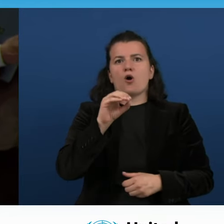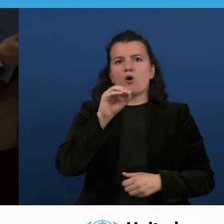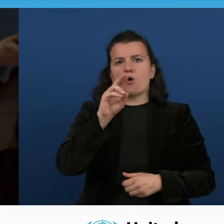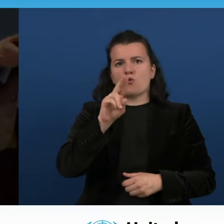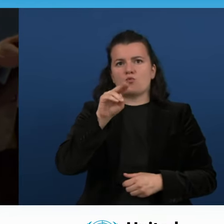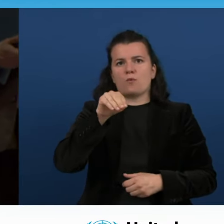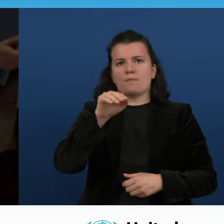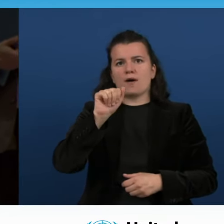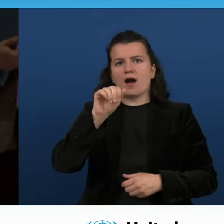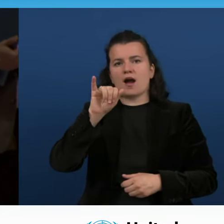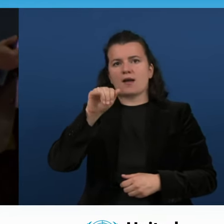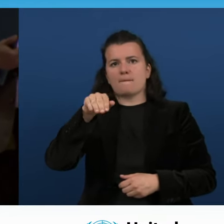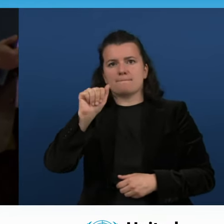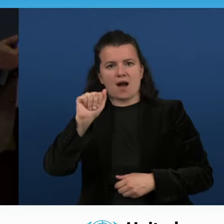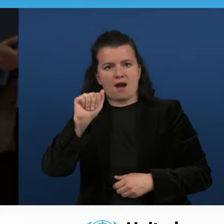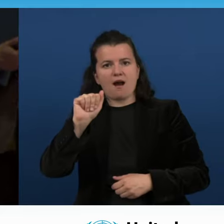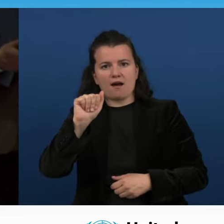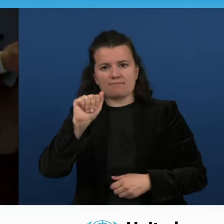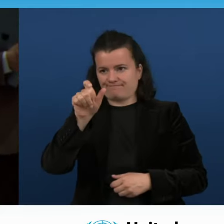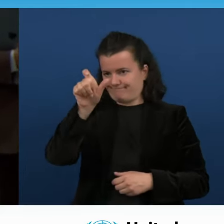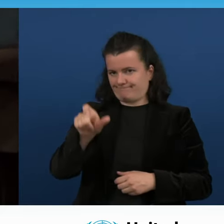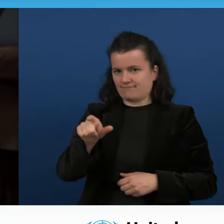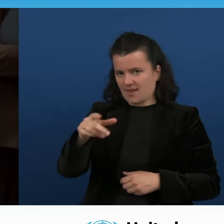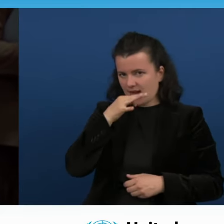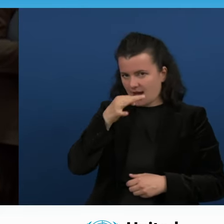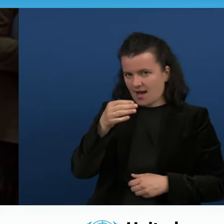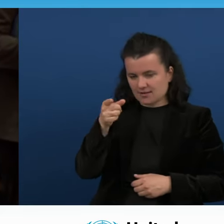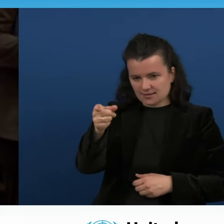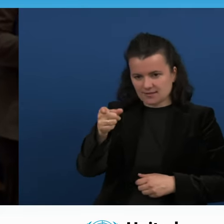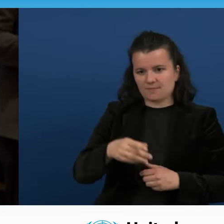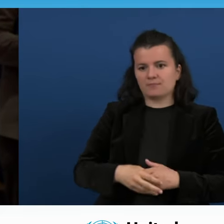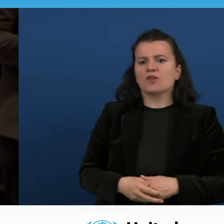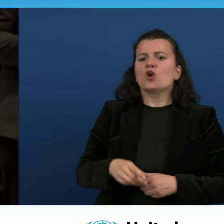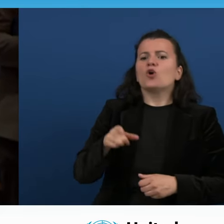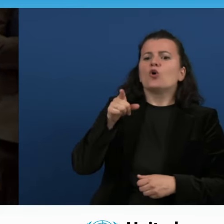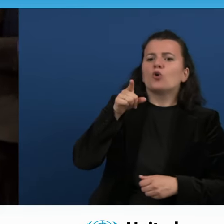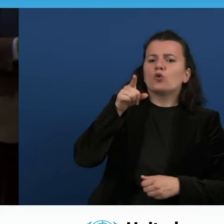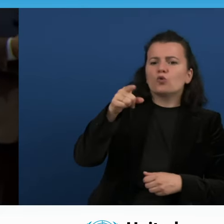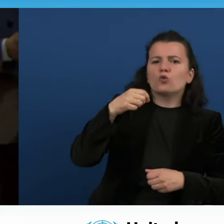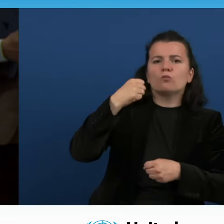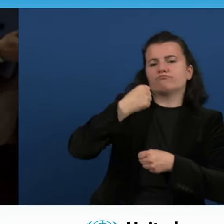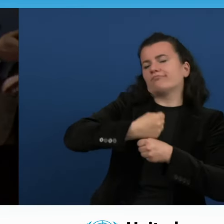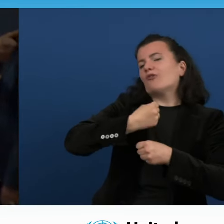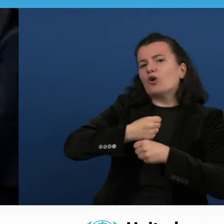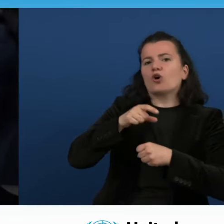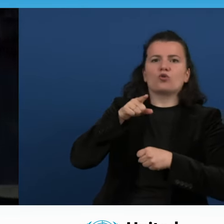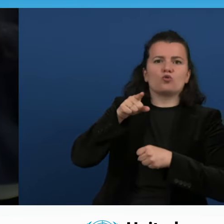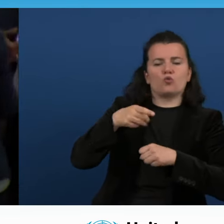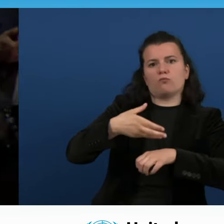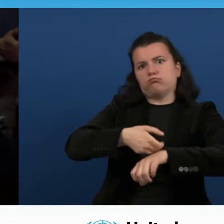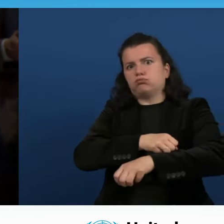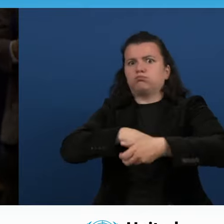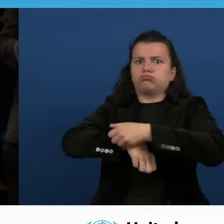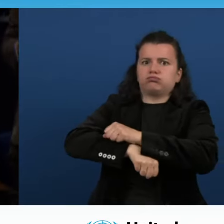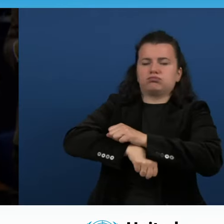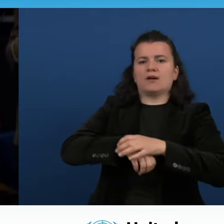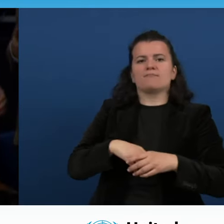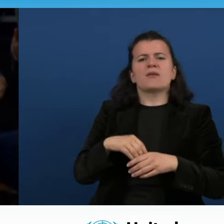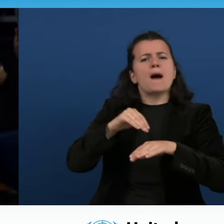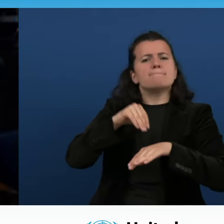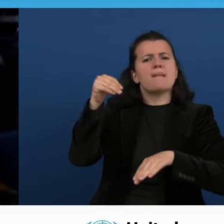a lot on. And I wanted to ask you specifically about climate change. I know Mali, your home country,